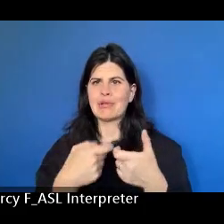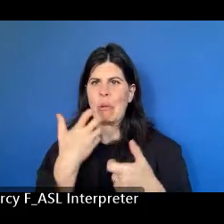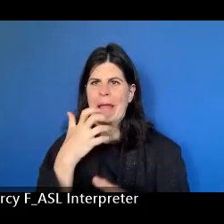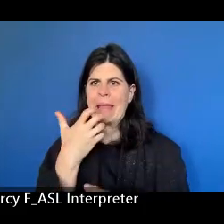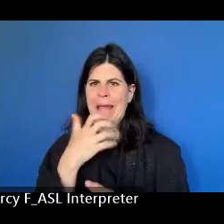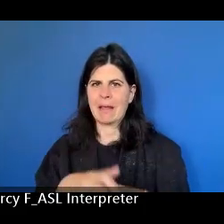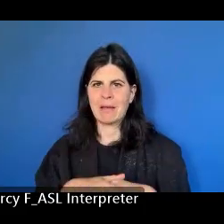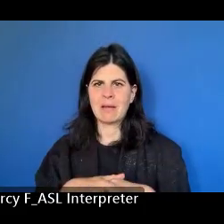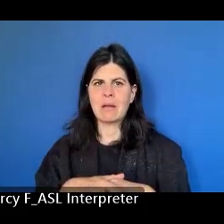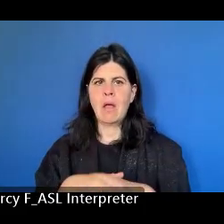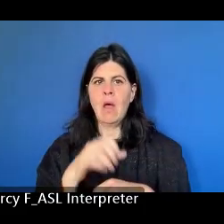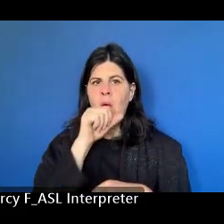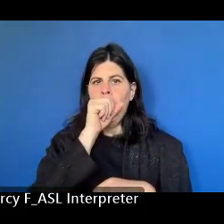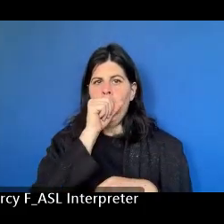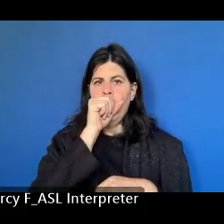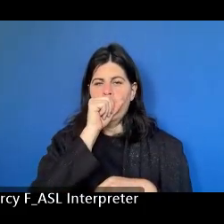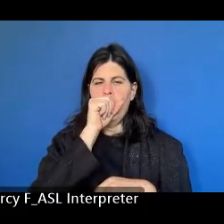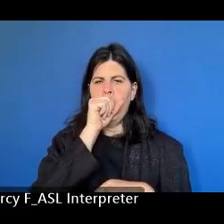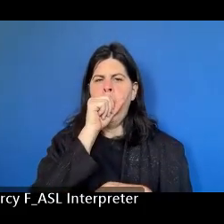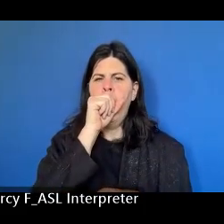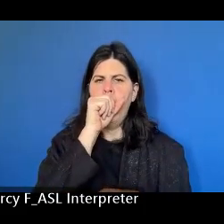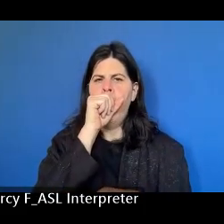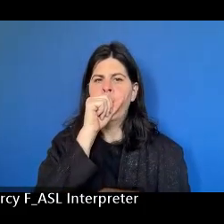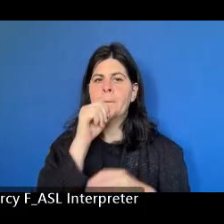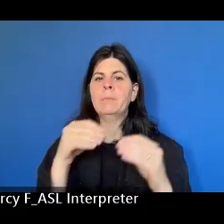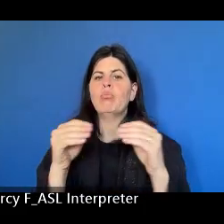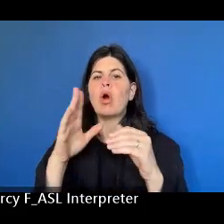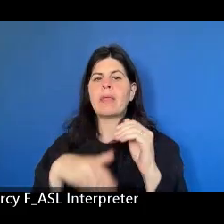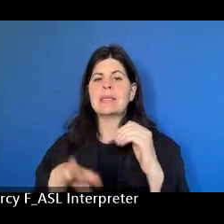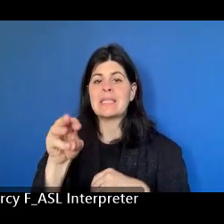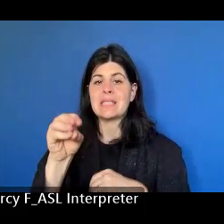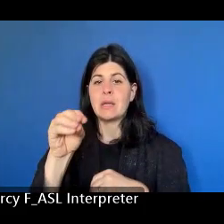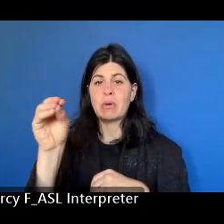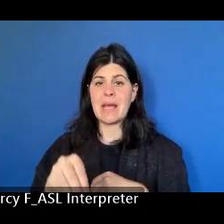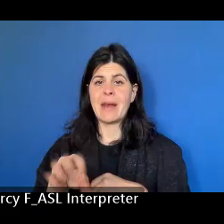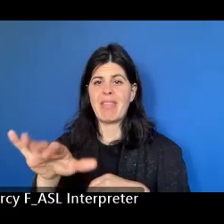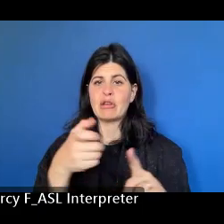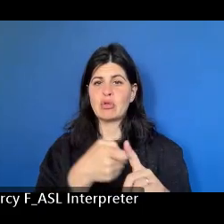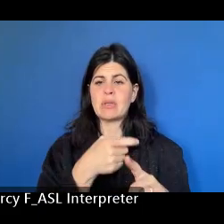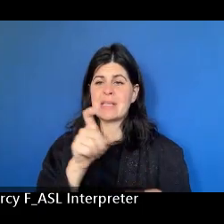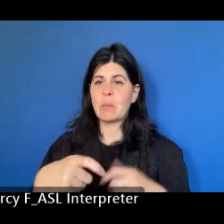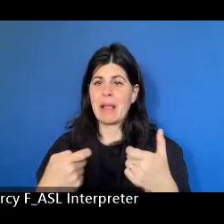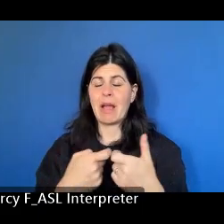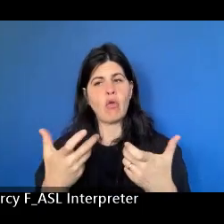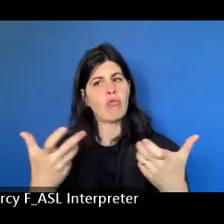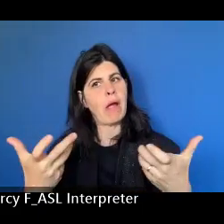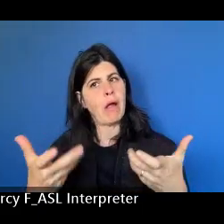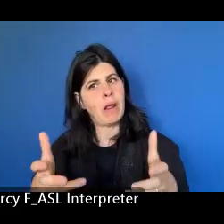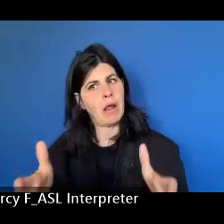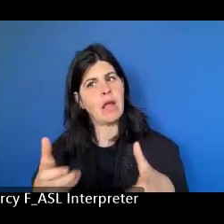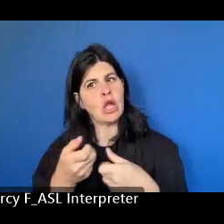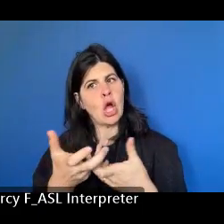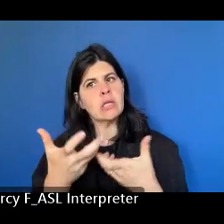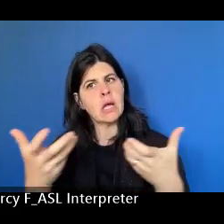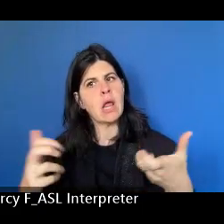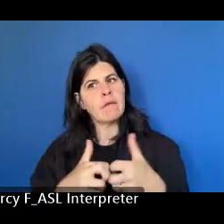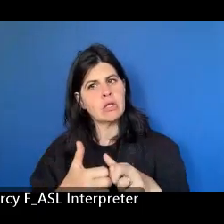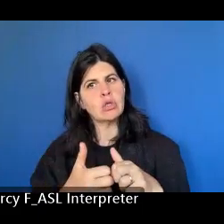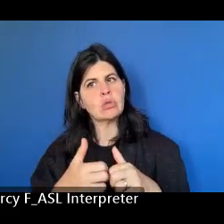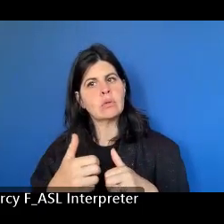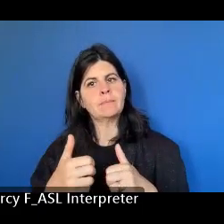More than I think 60% of their sources have to be electrical, and that's already causing a lot of issues for builders because the